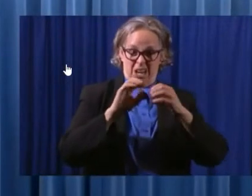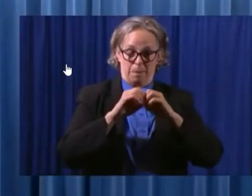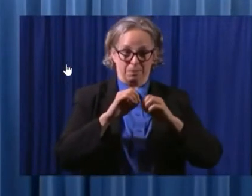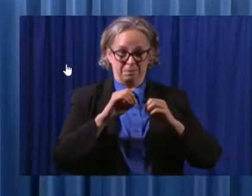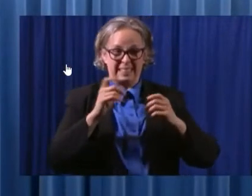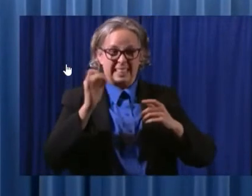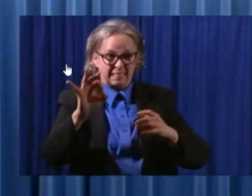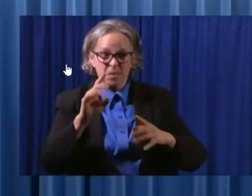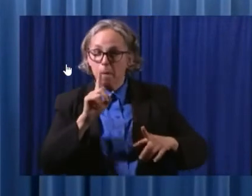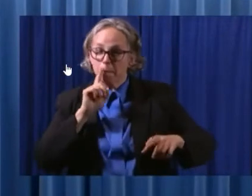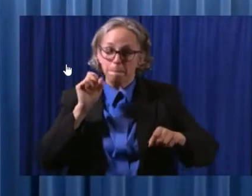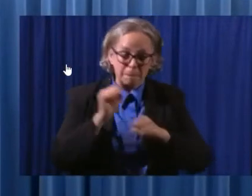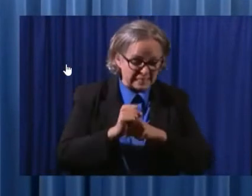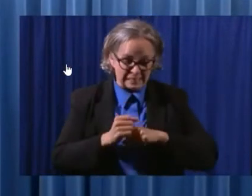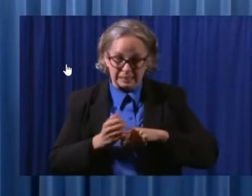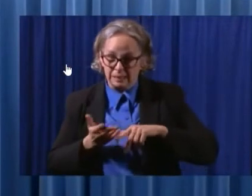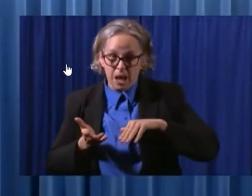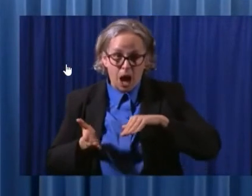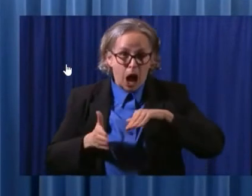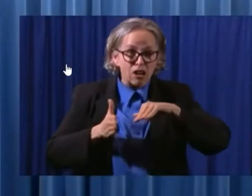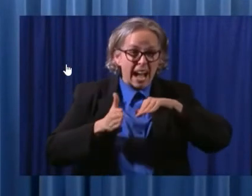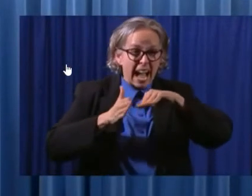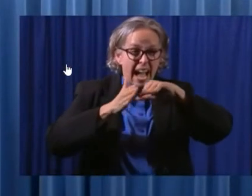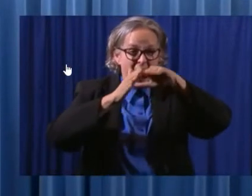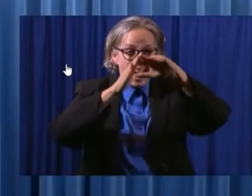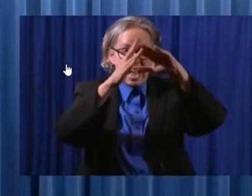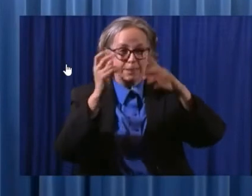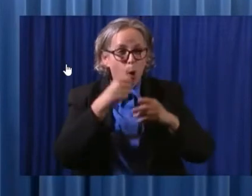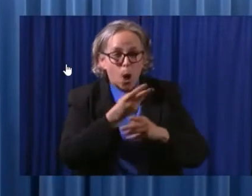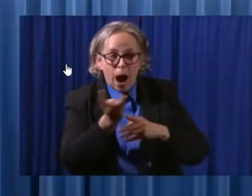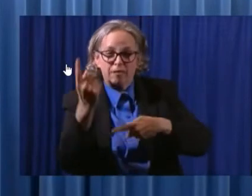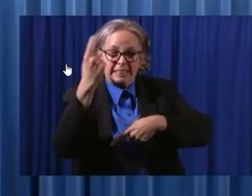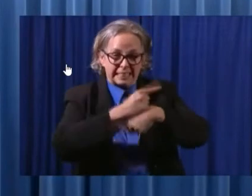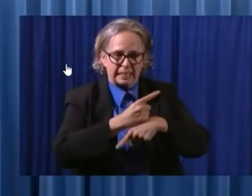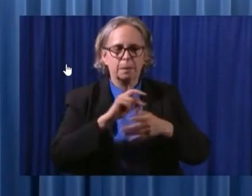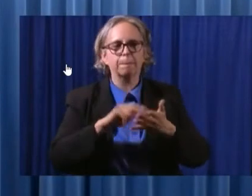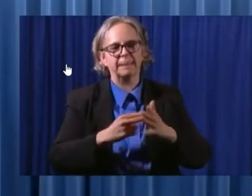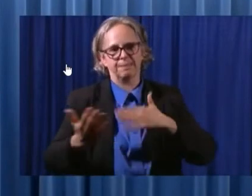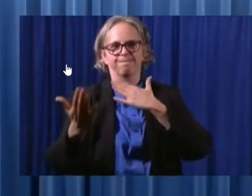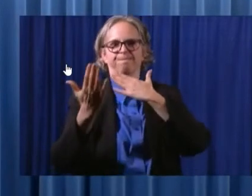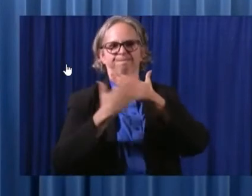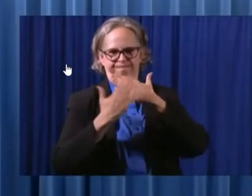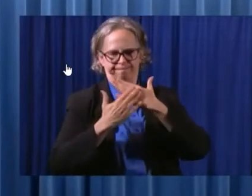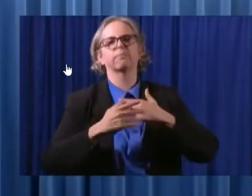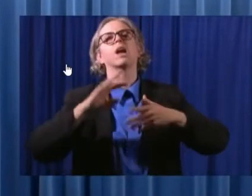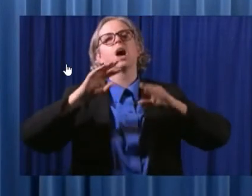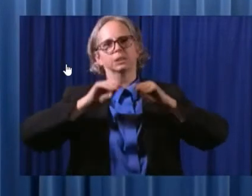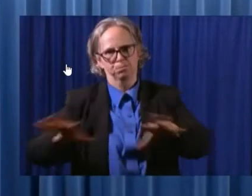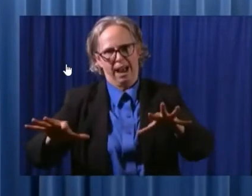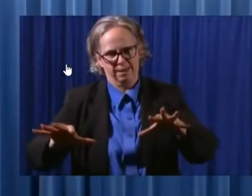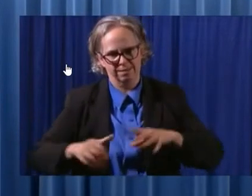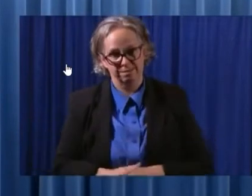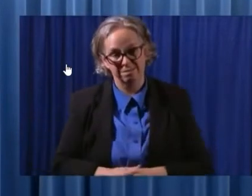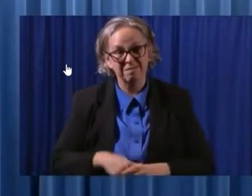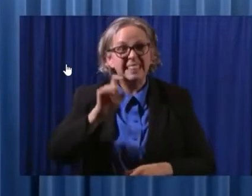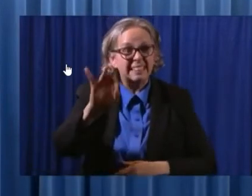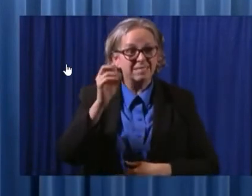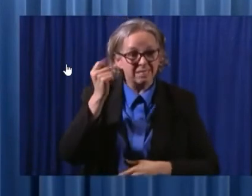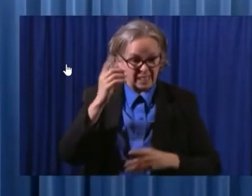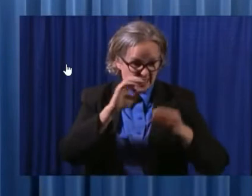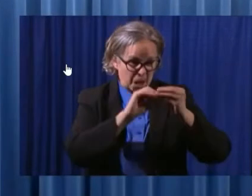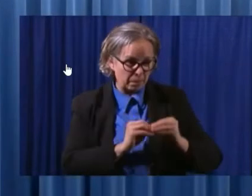of days, that's another indicator of virus spread. A county will be flagged for meeting this indicator if the data shows at least a 5-day